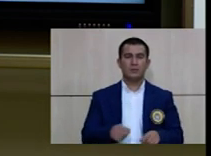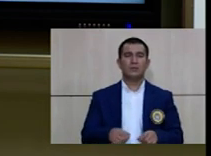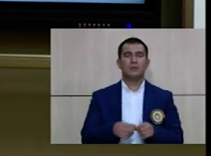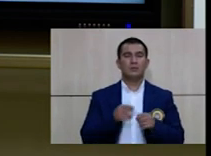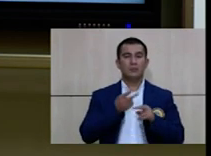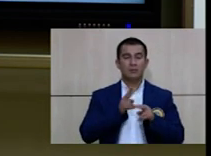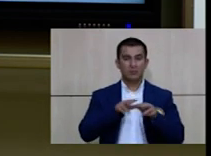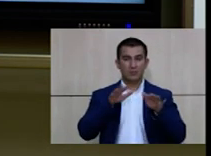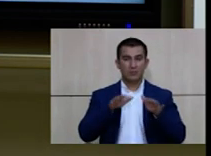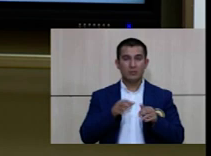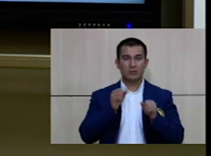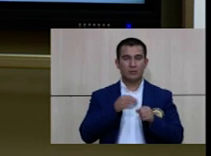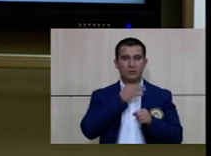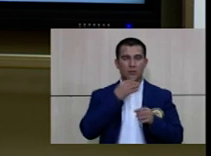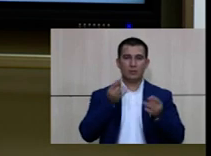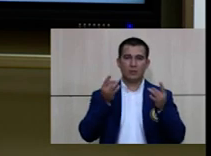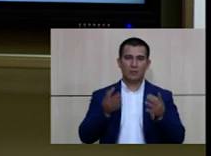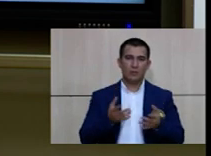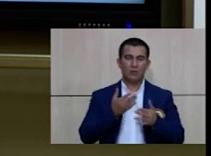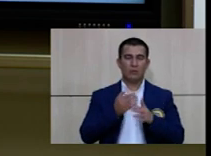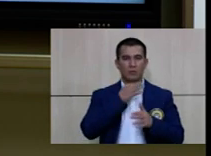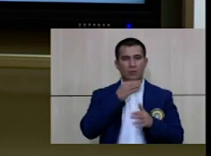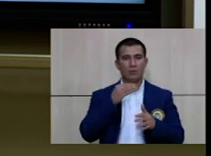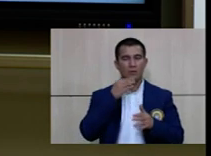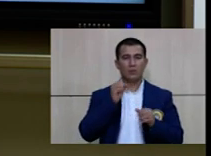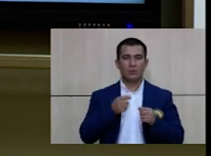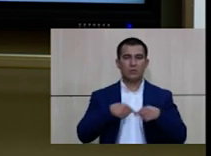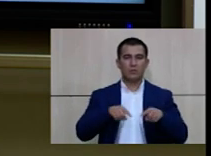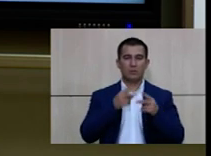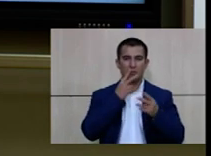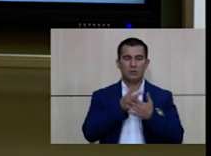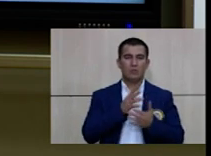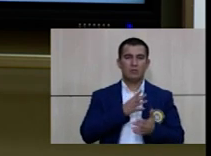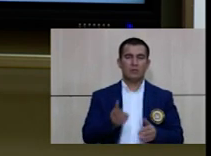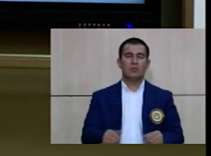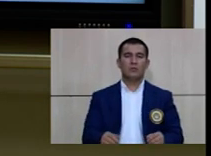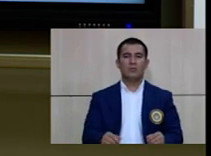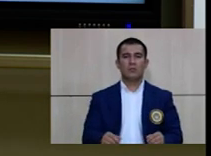bo'lgan yerlarda oddiy va to'q tusli bo'z tuproqlar tarqalgan.